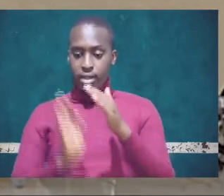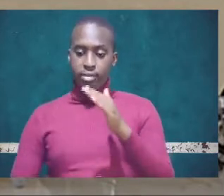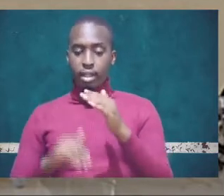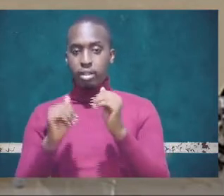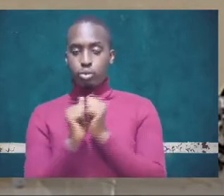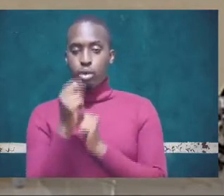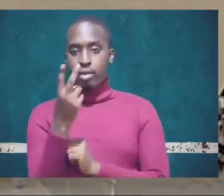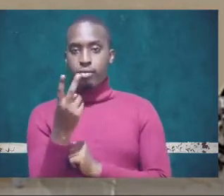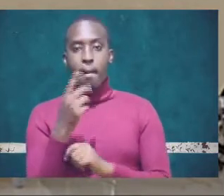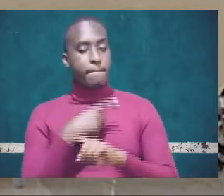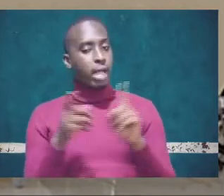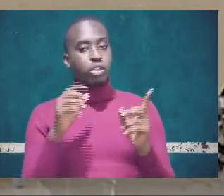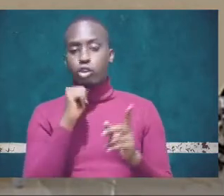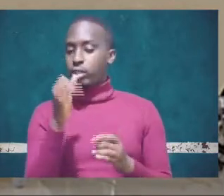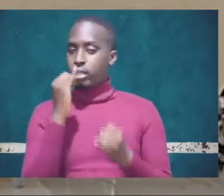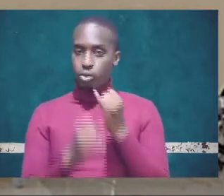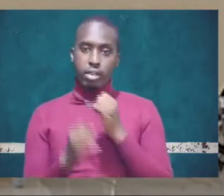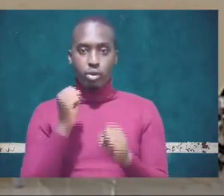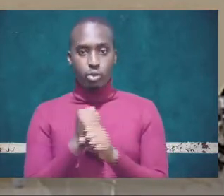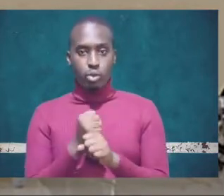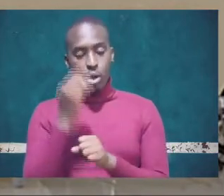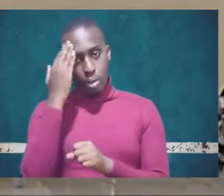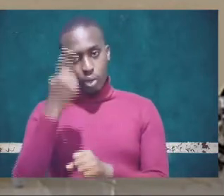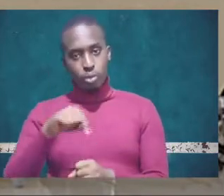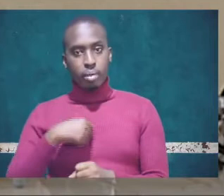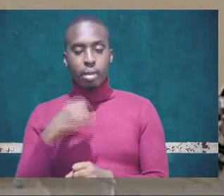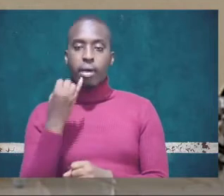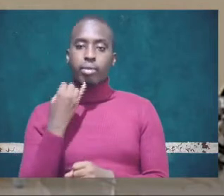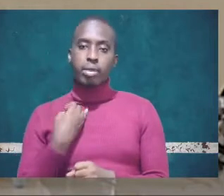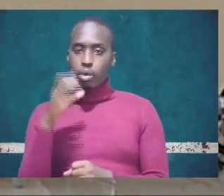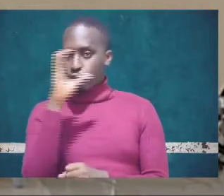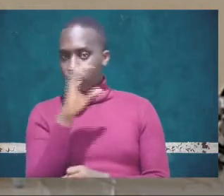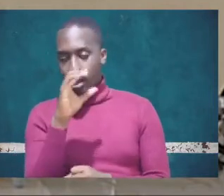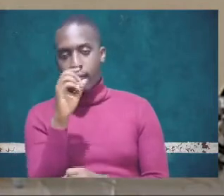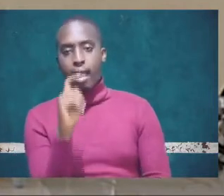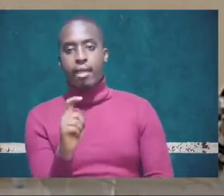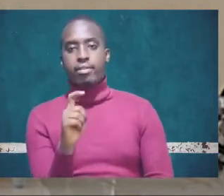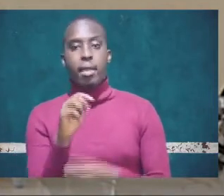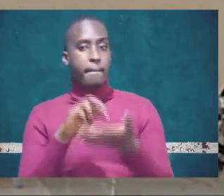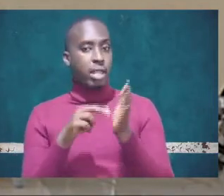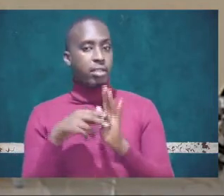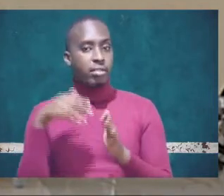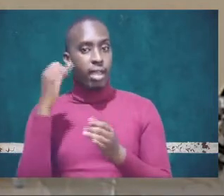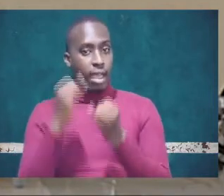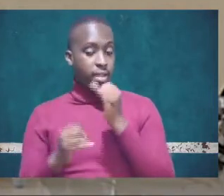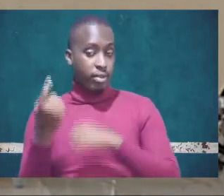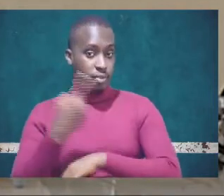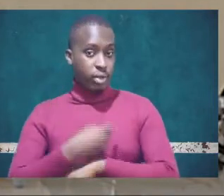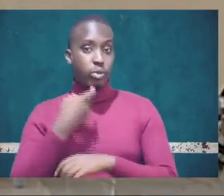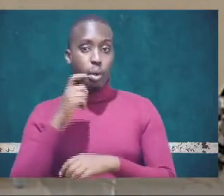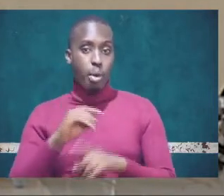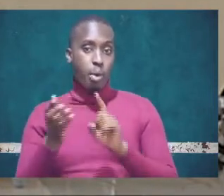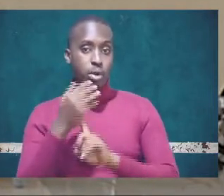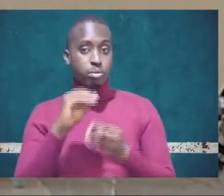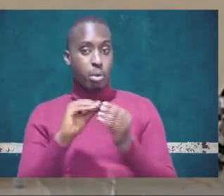12. But you are not yet done because you were told to solve for x. It means at the end of the day, you need to see the value